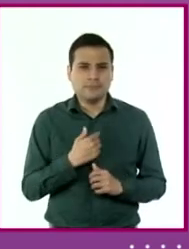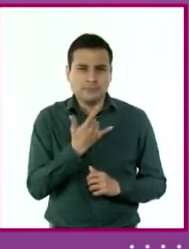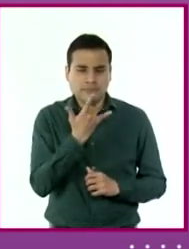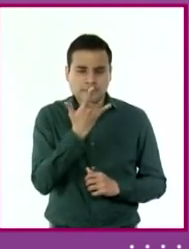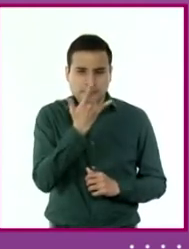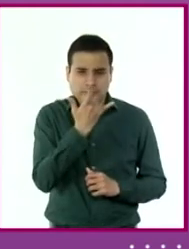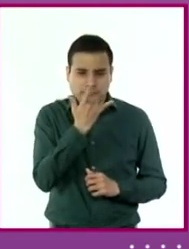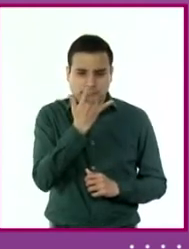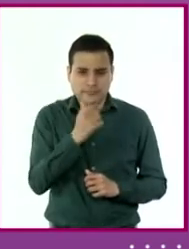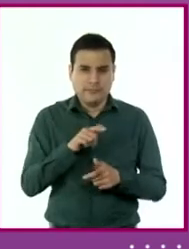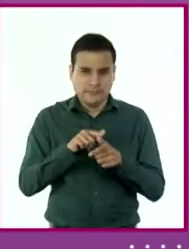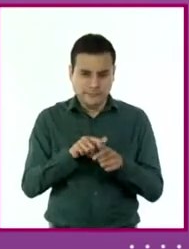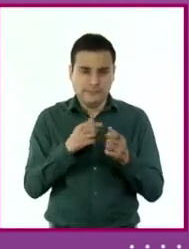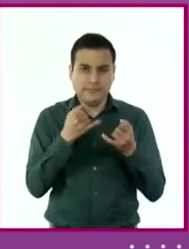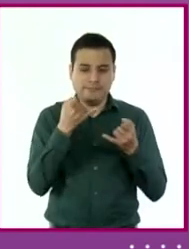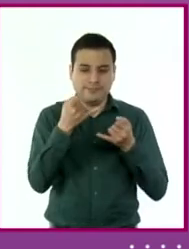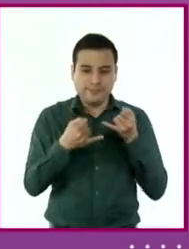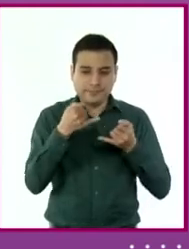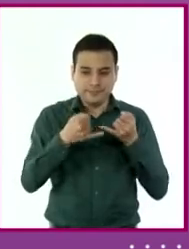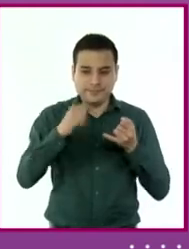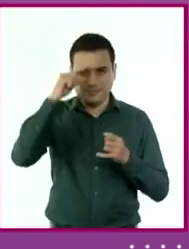playing. This is easy.